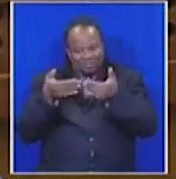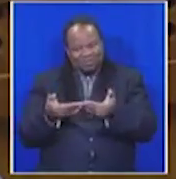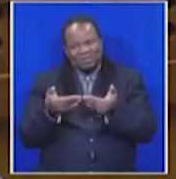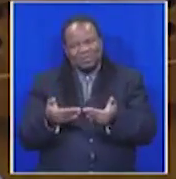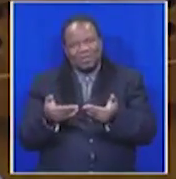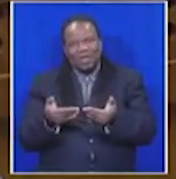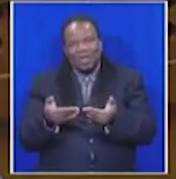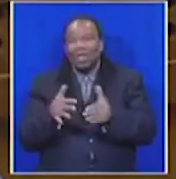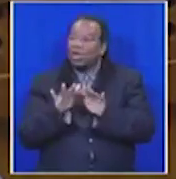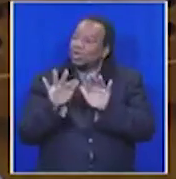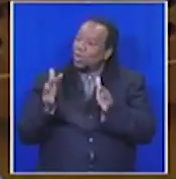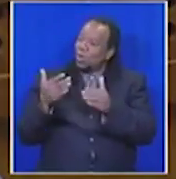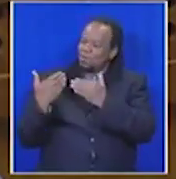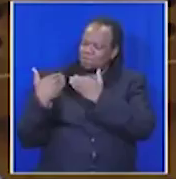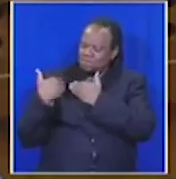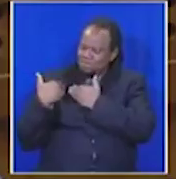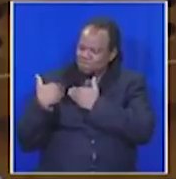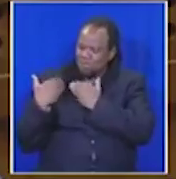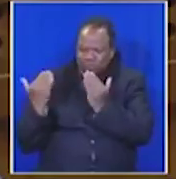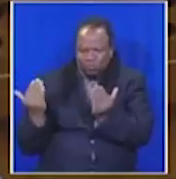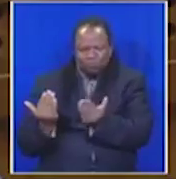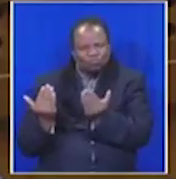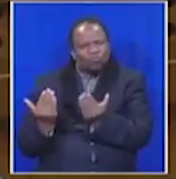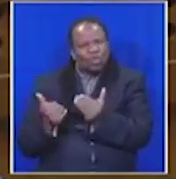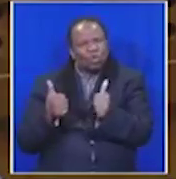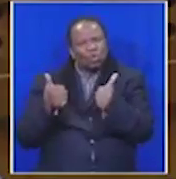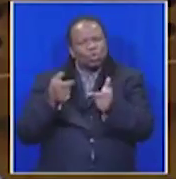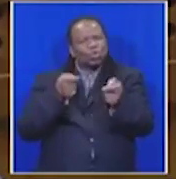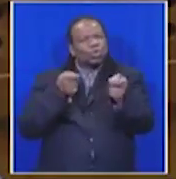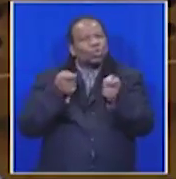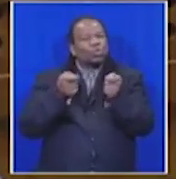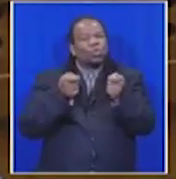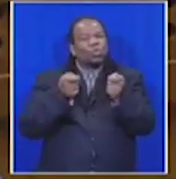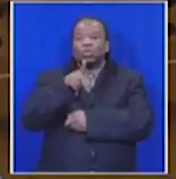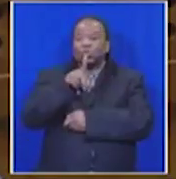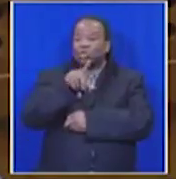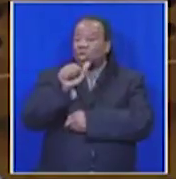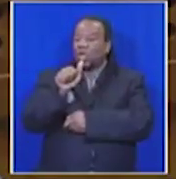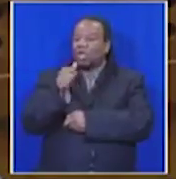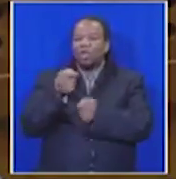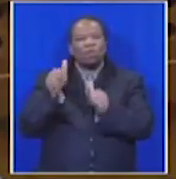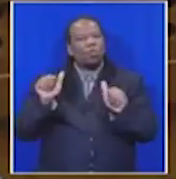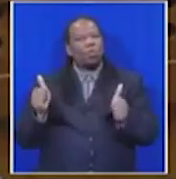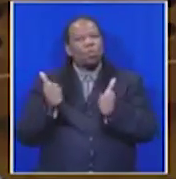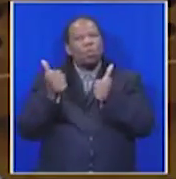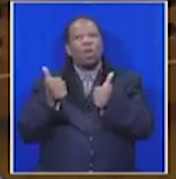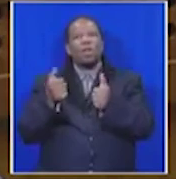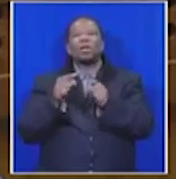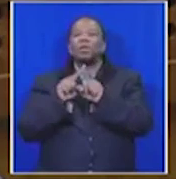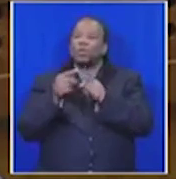efficient, caring, responsive, and clean governments. Where the DA governs, we govern well, and we look forward to rolling our brand